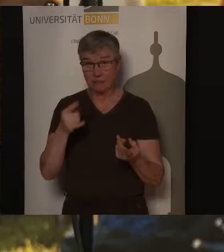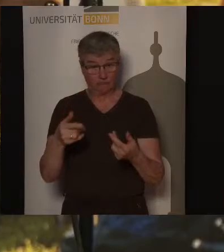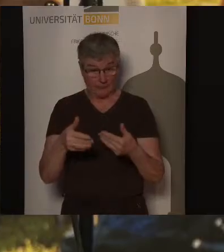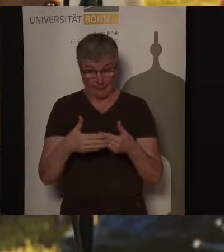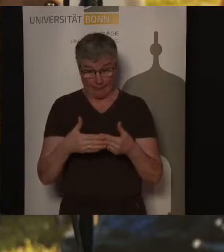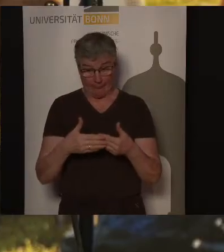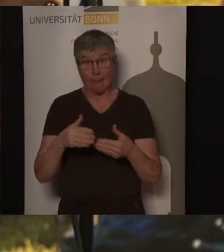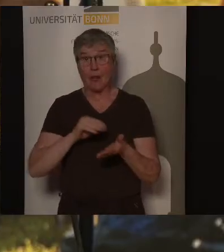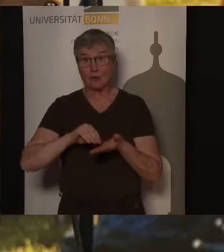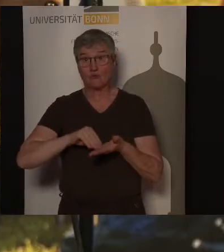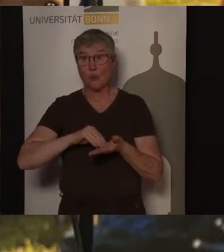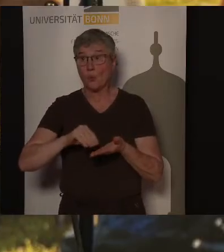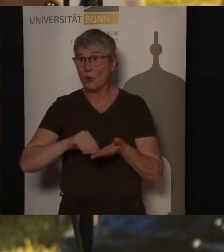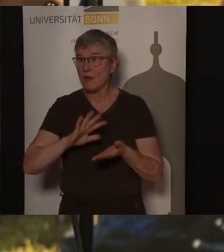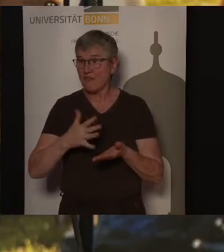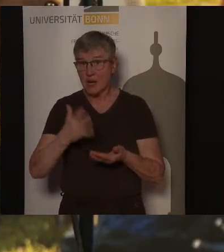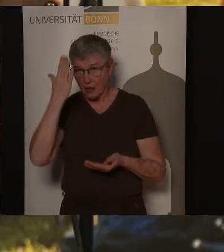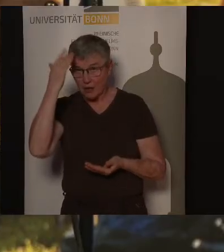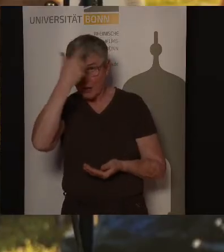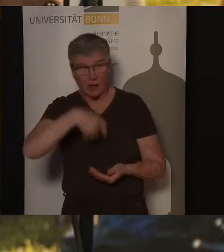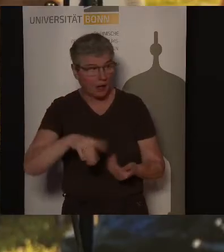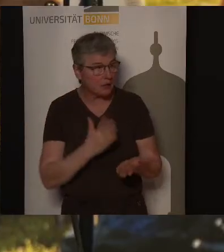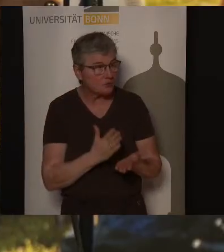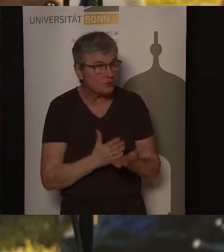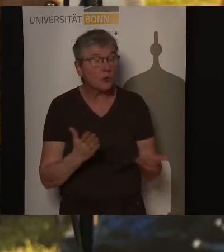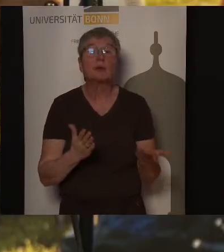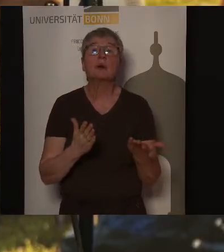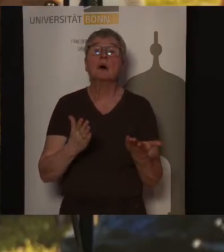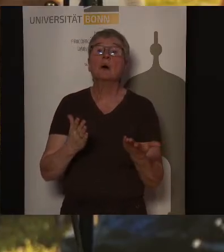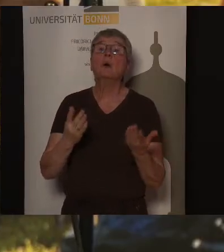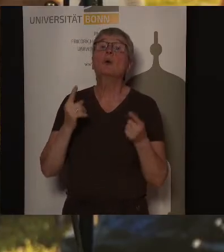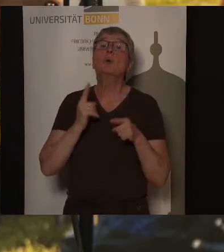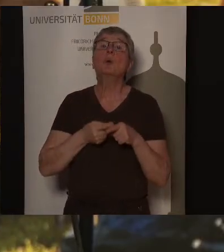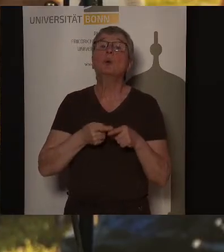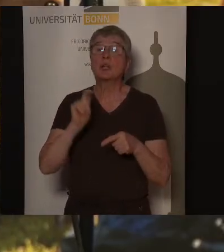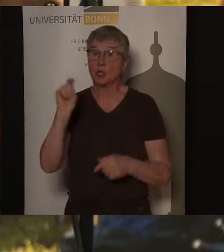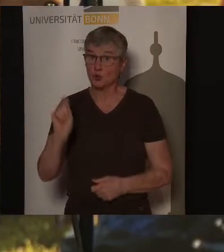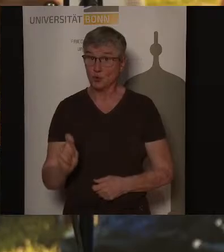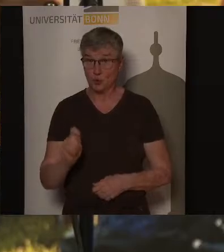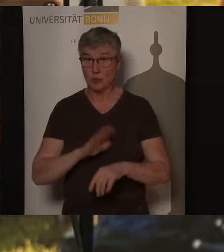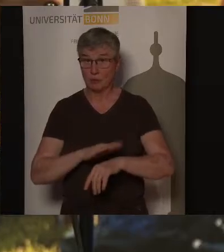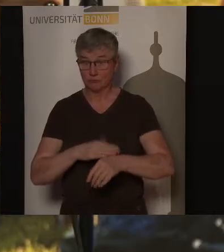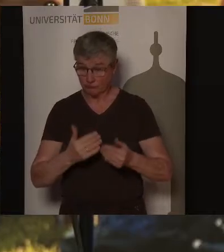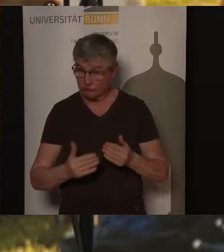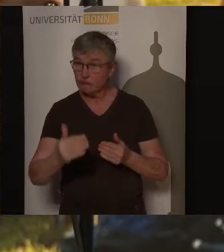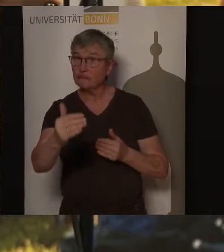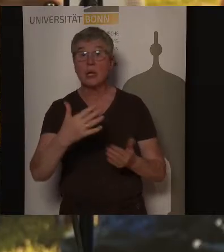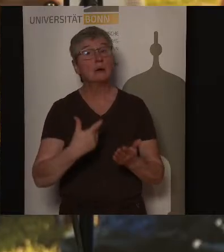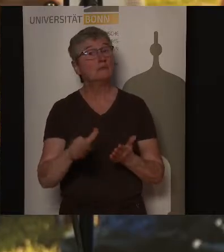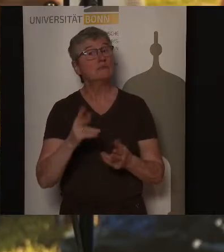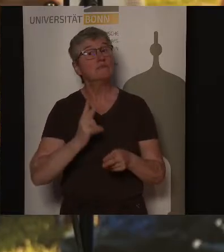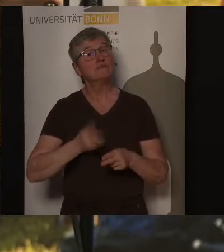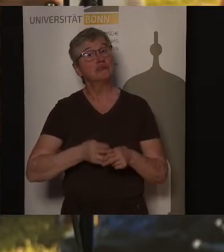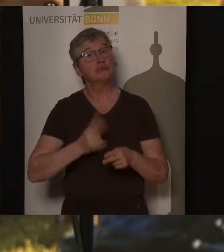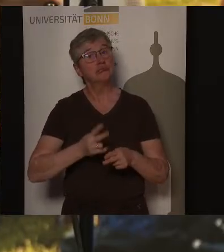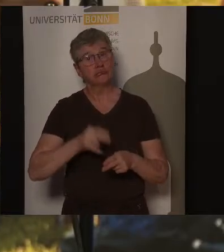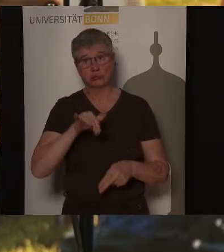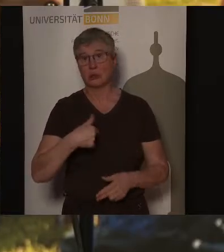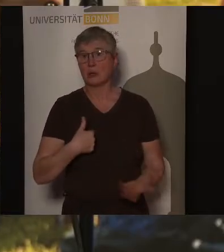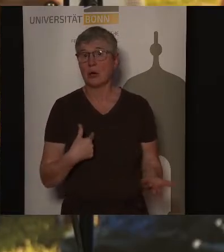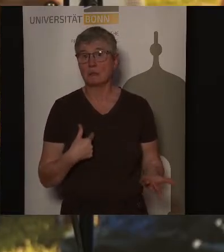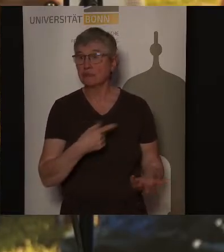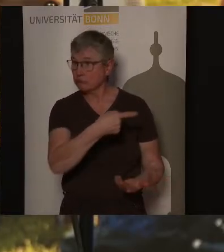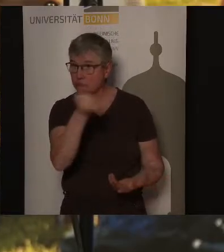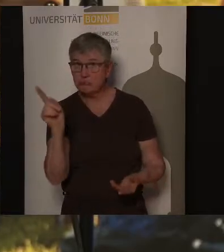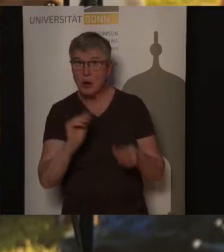presentation on the university. If you're from a regional school, then that might be the case. And of course, we will continue to be